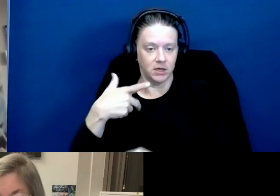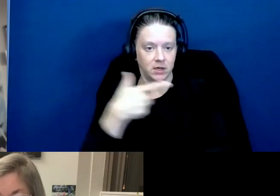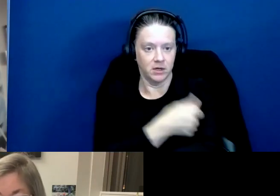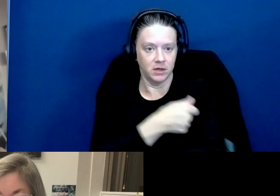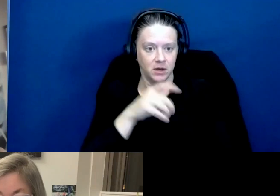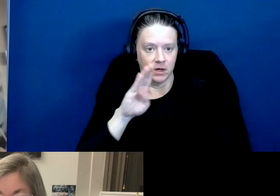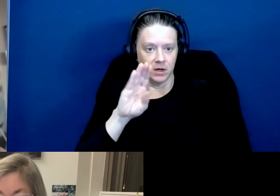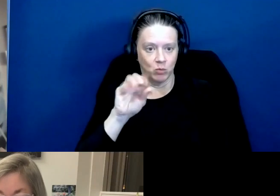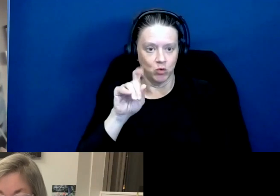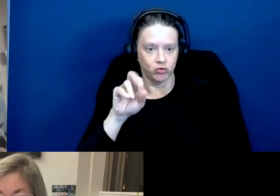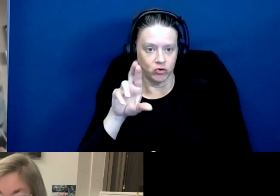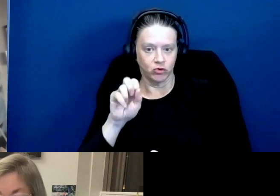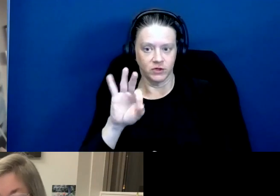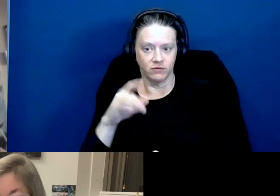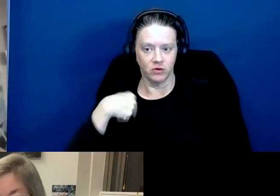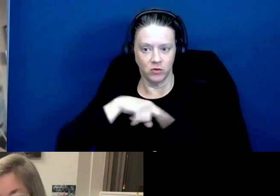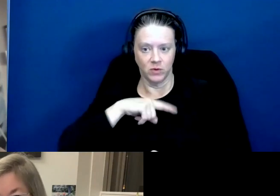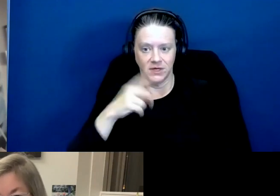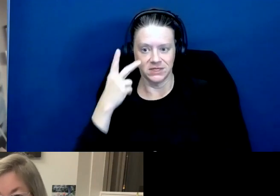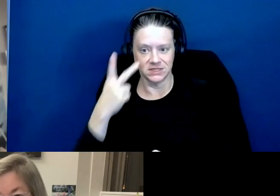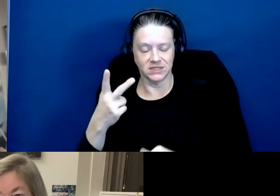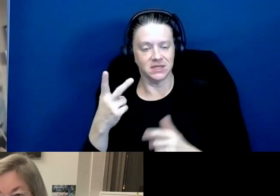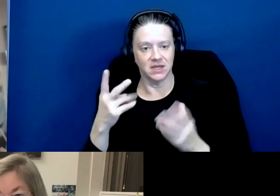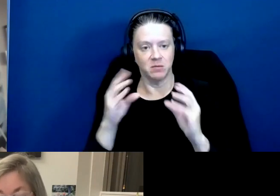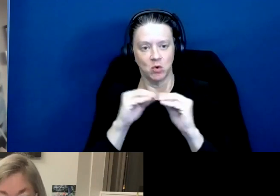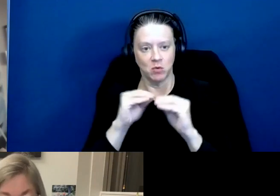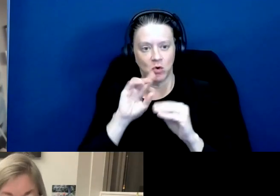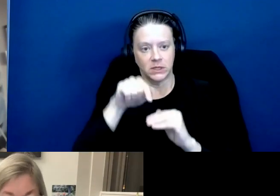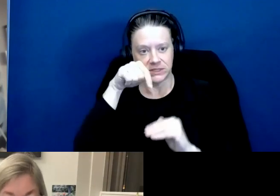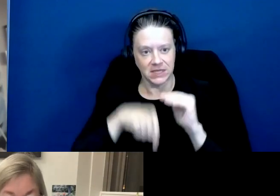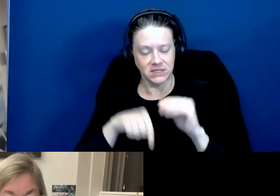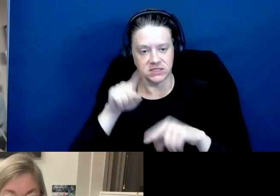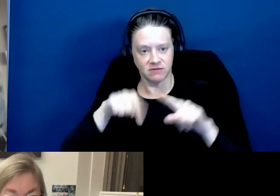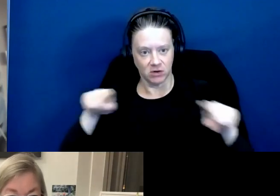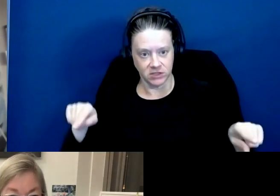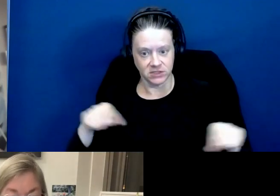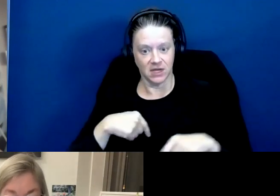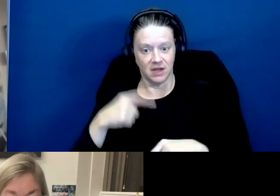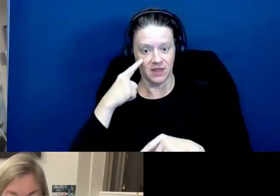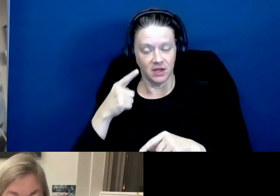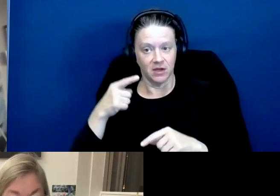see these more and more intense variants. I think that going forward, what